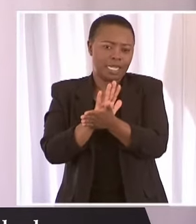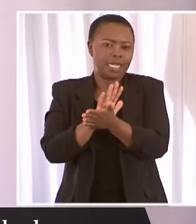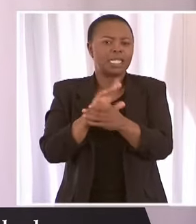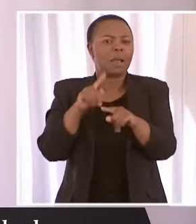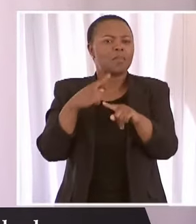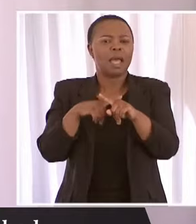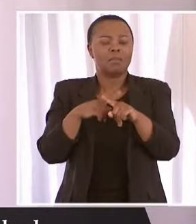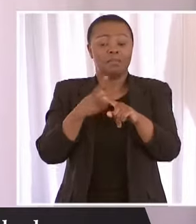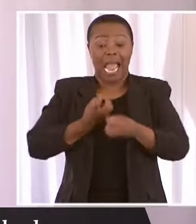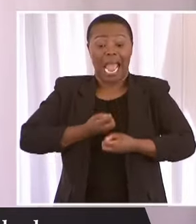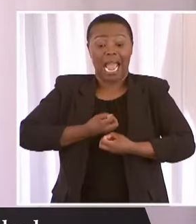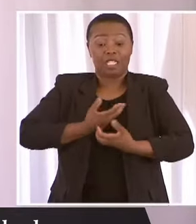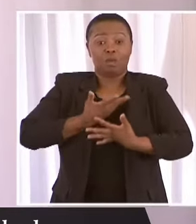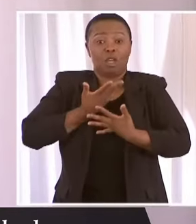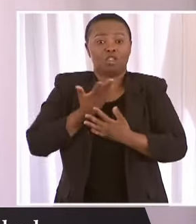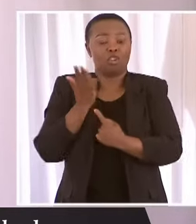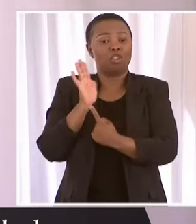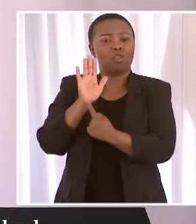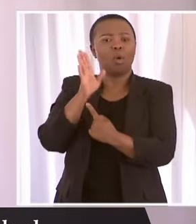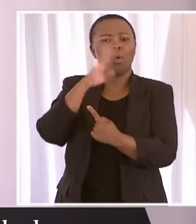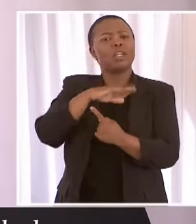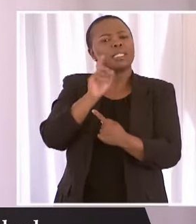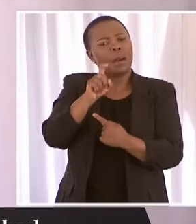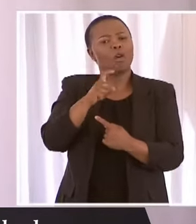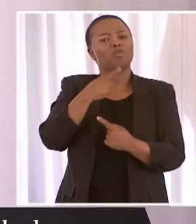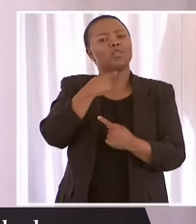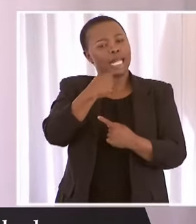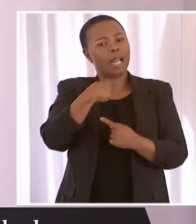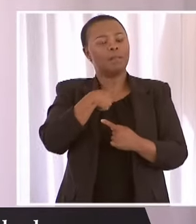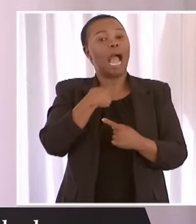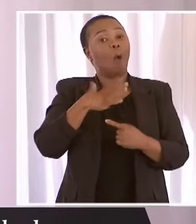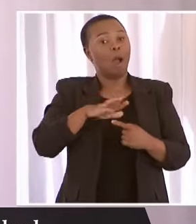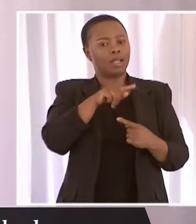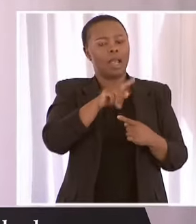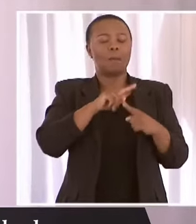any expression that why didn't you call who that I wanted? But he loved